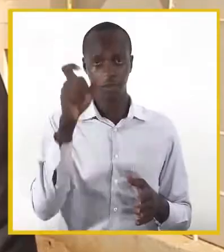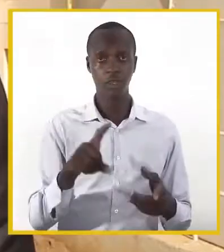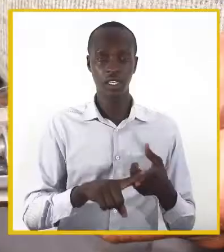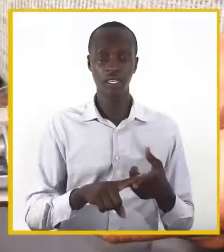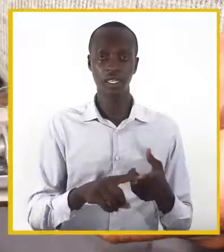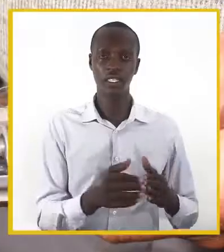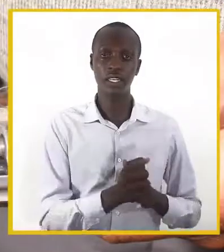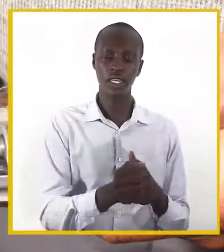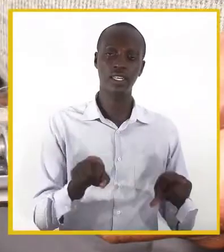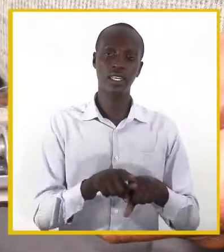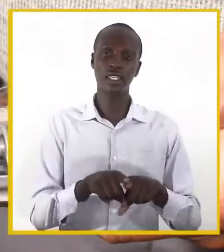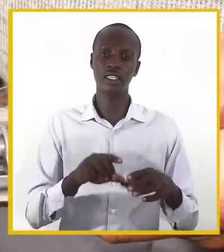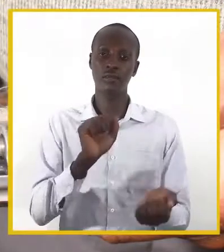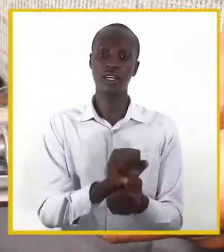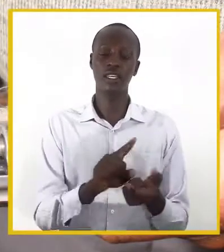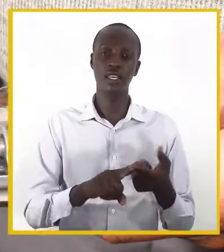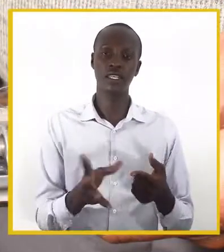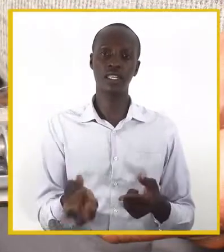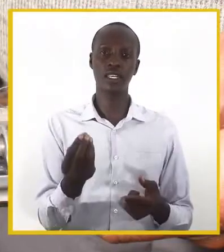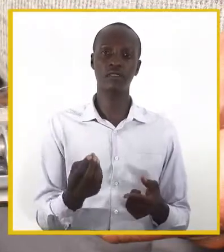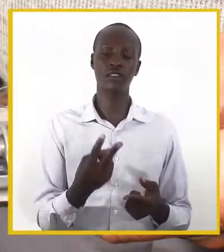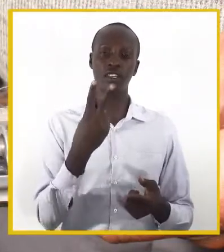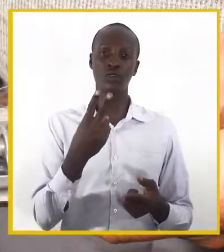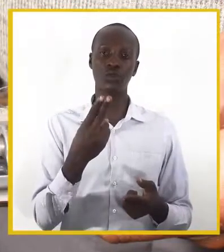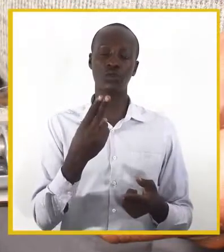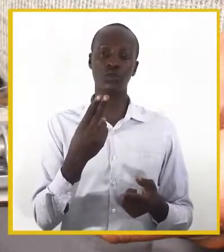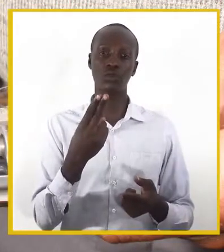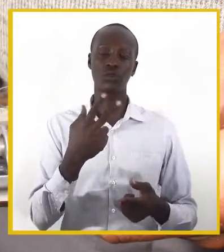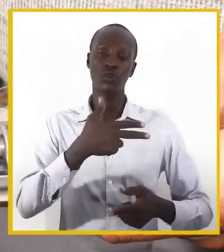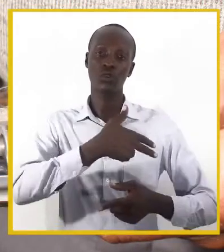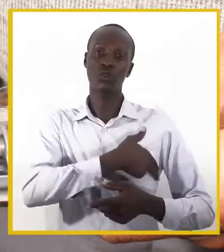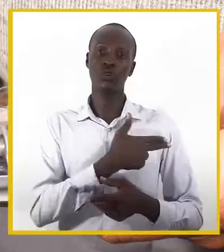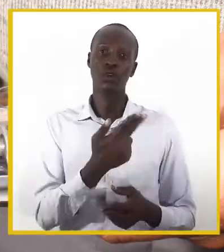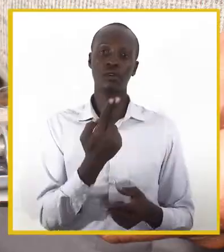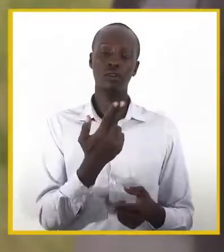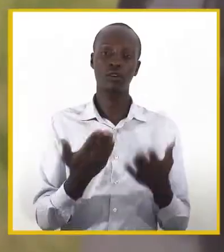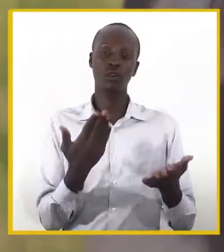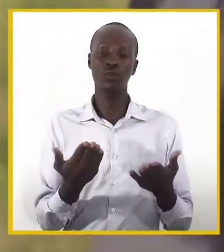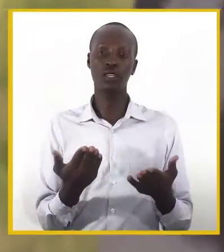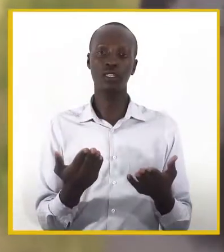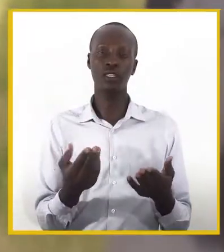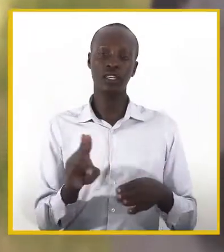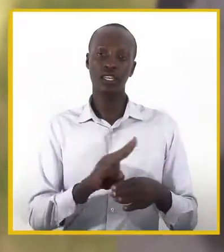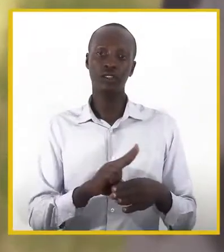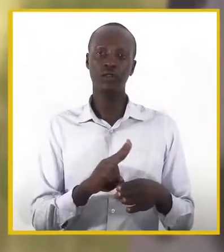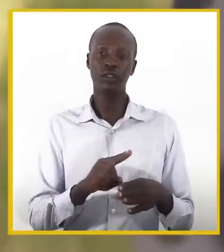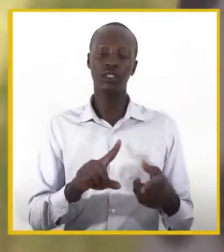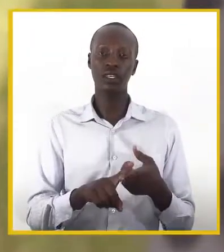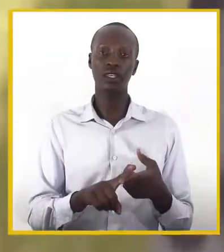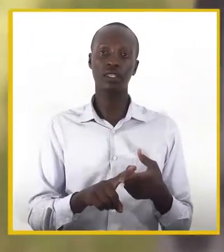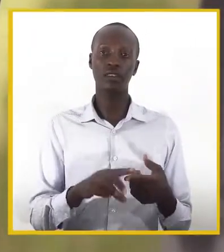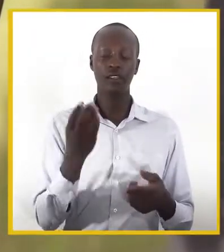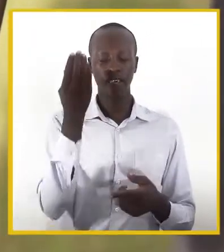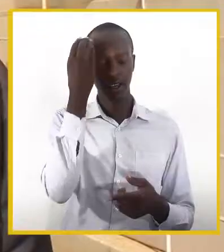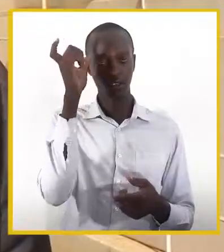their arrest. We managed to recover 2 firearms which the accused persons were armed with. The accused persons